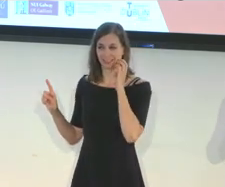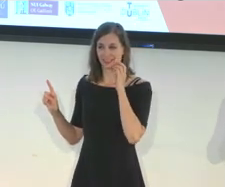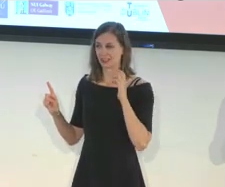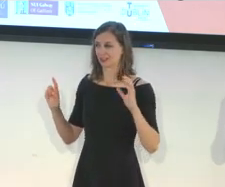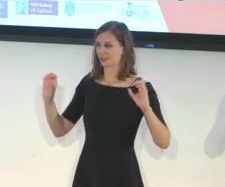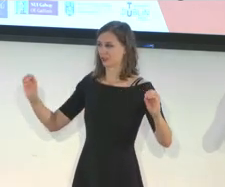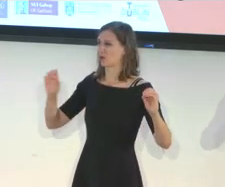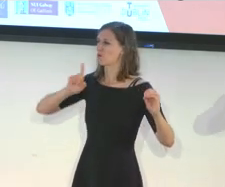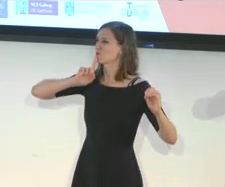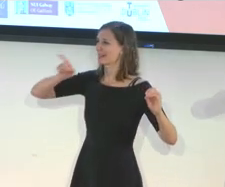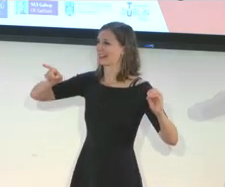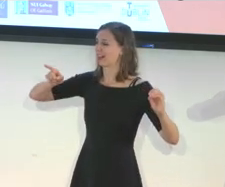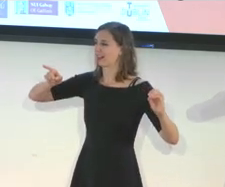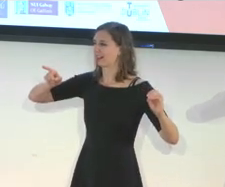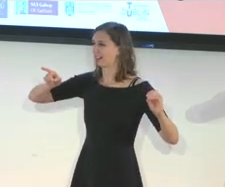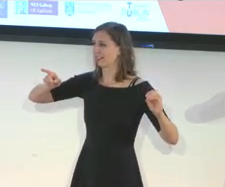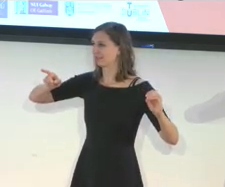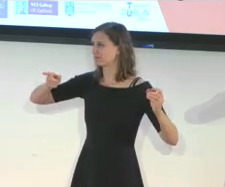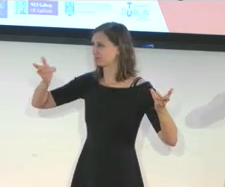real